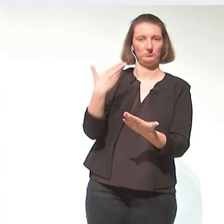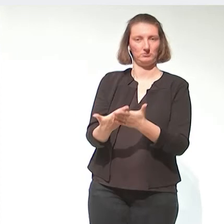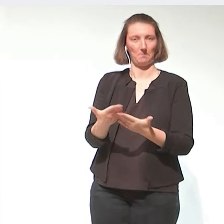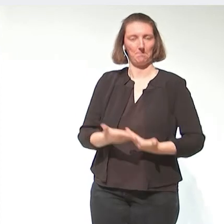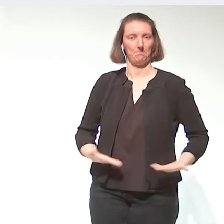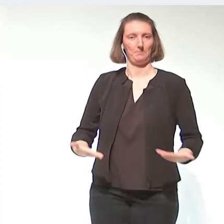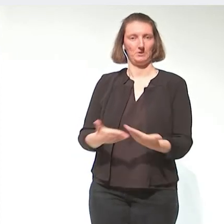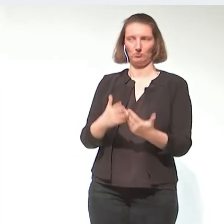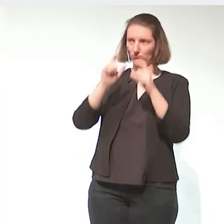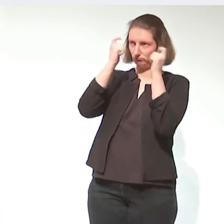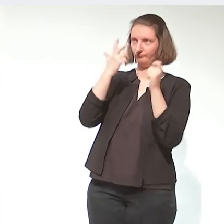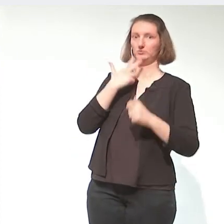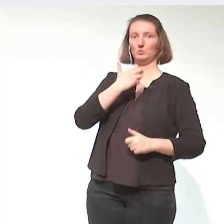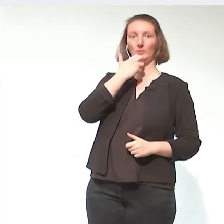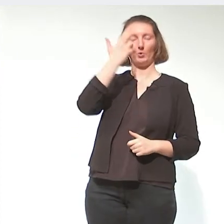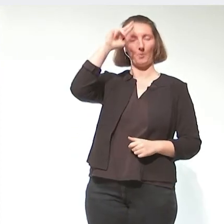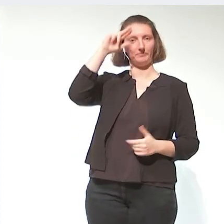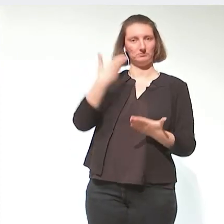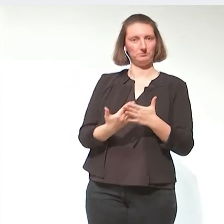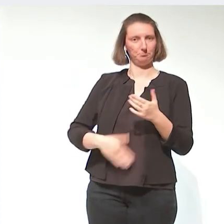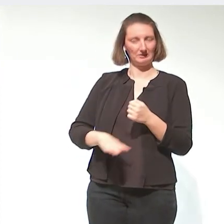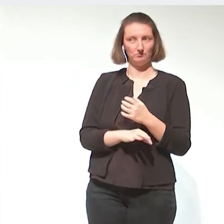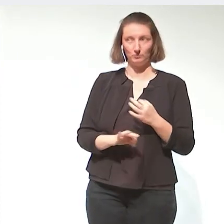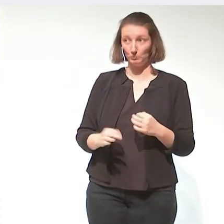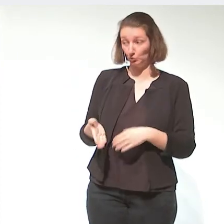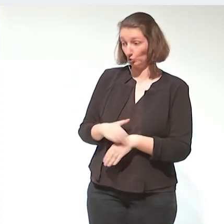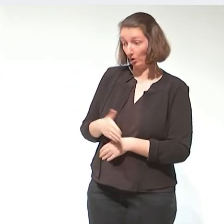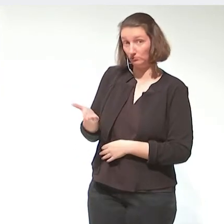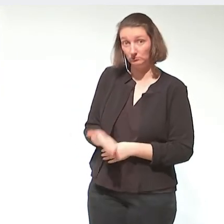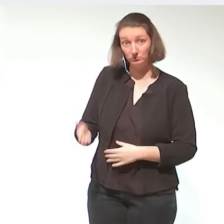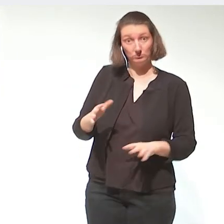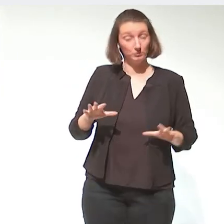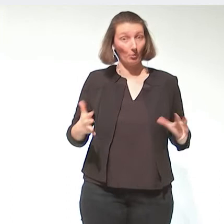basically part and parcel of being an EU citizen. To enjoy that possibility